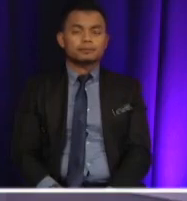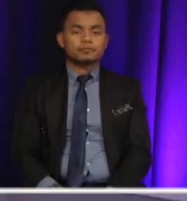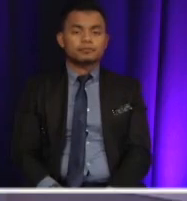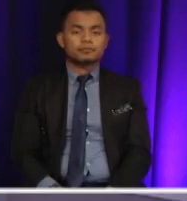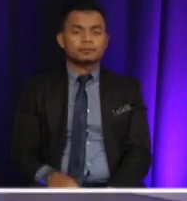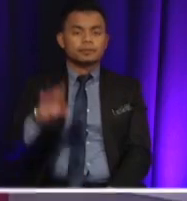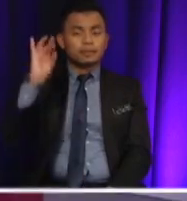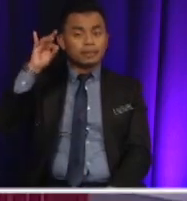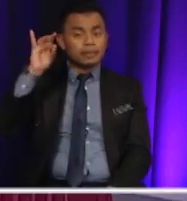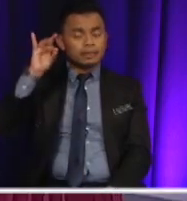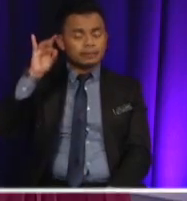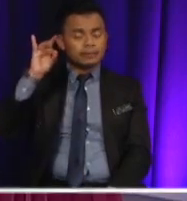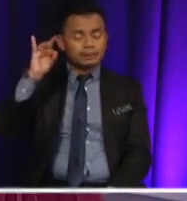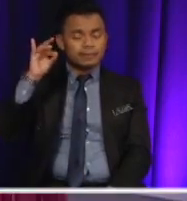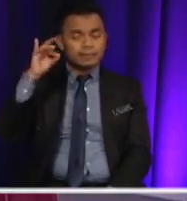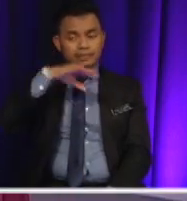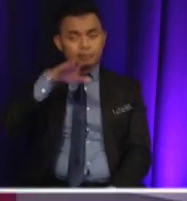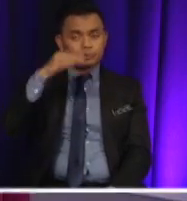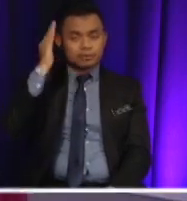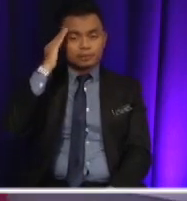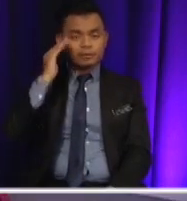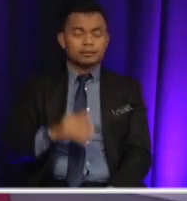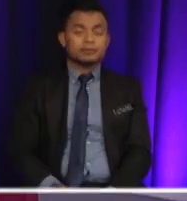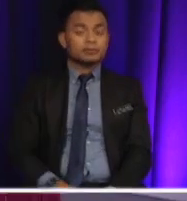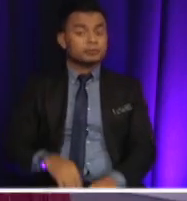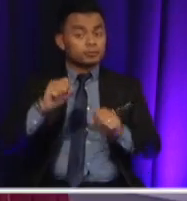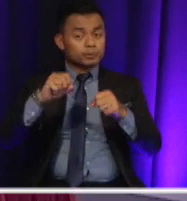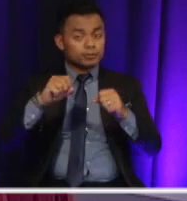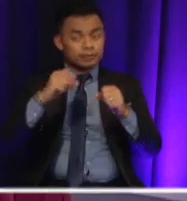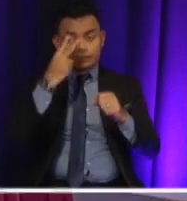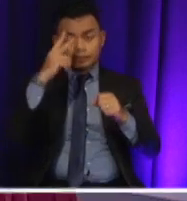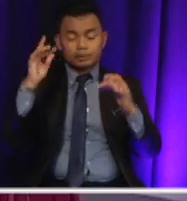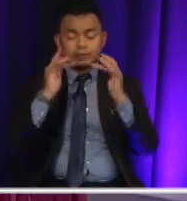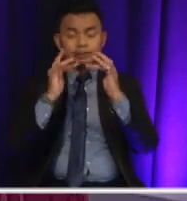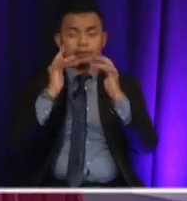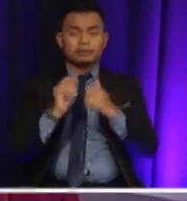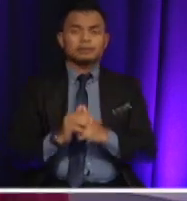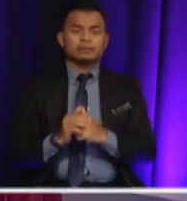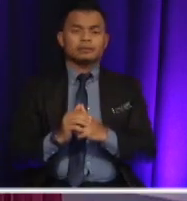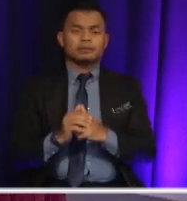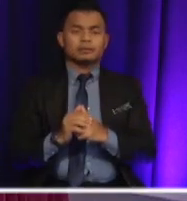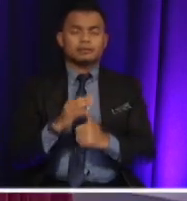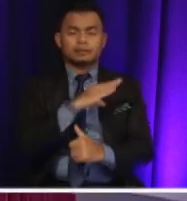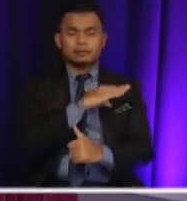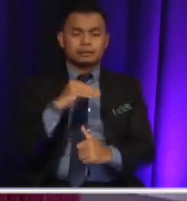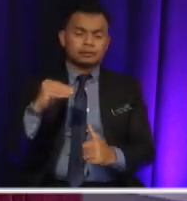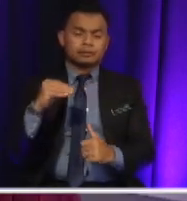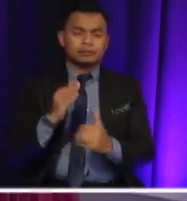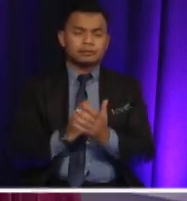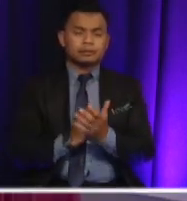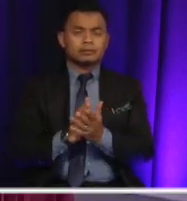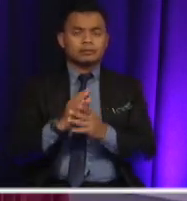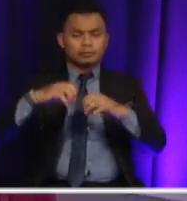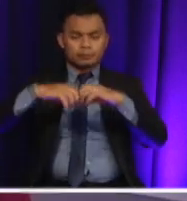think young kids nowadays know what an action man is. You can Google it, okay? So they've played with it and the arm just broken, got